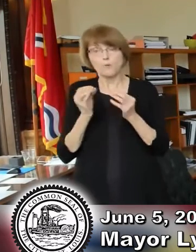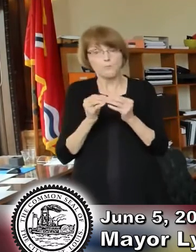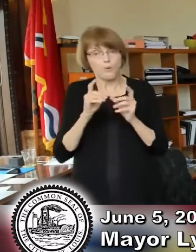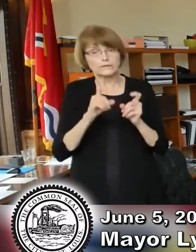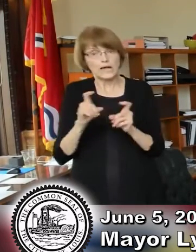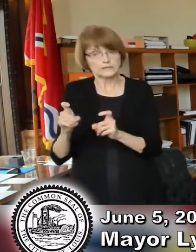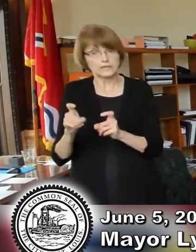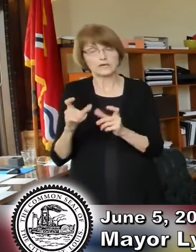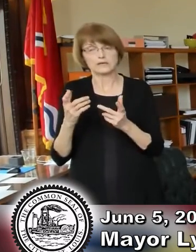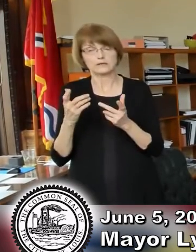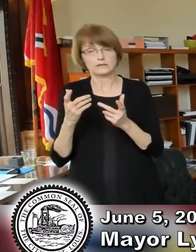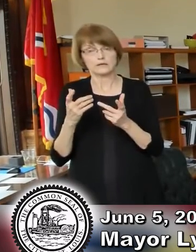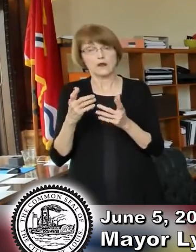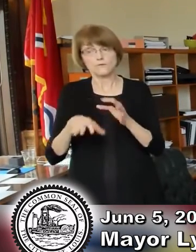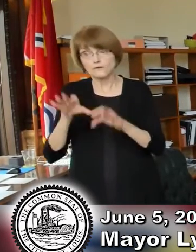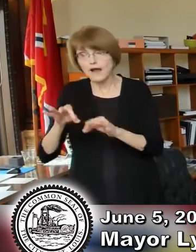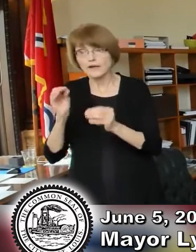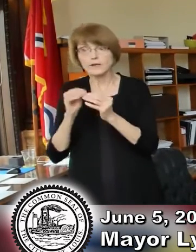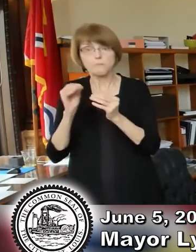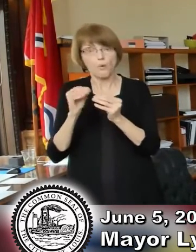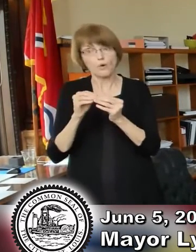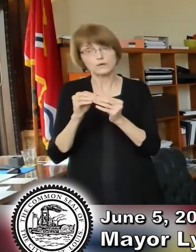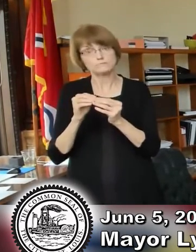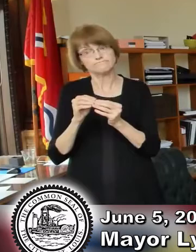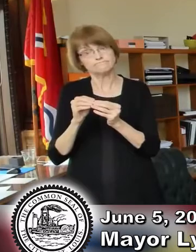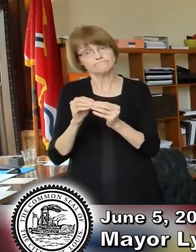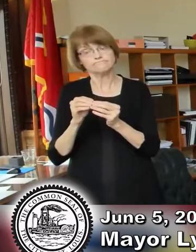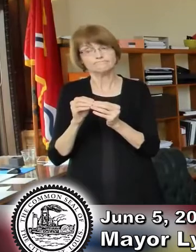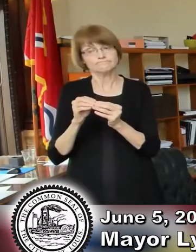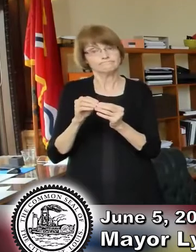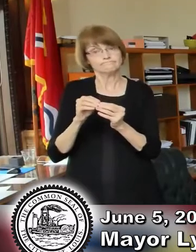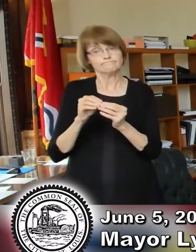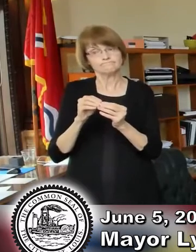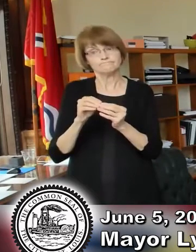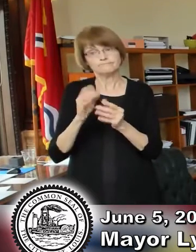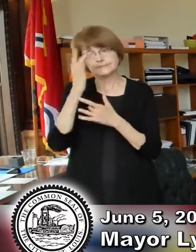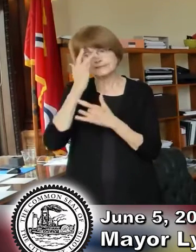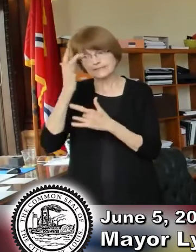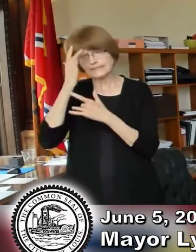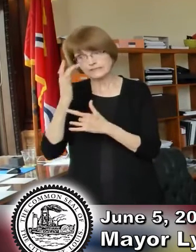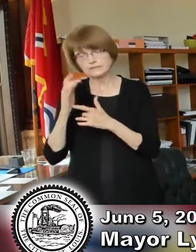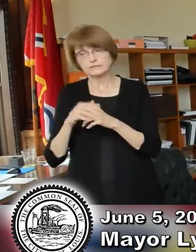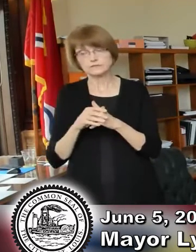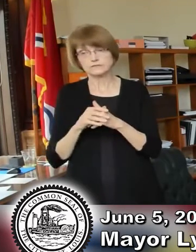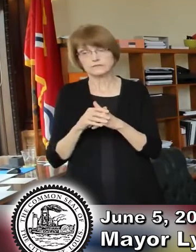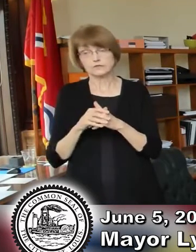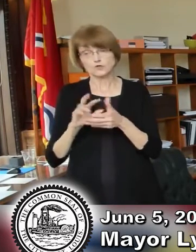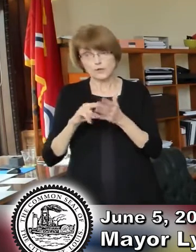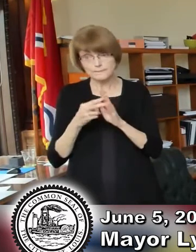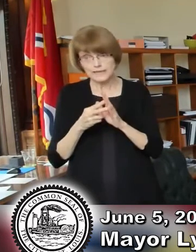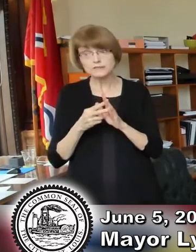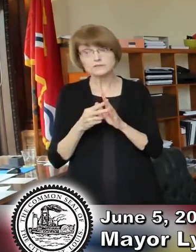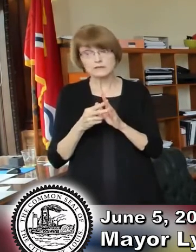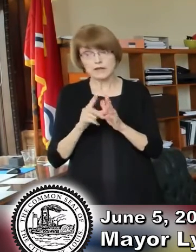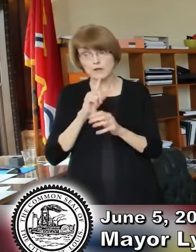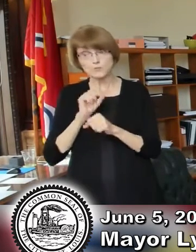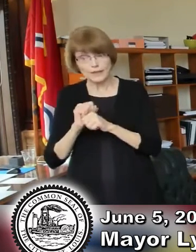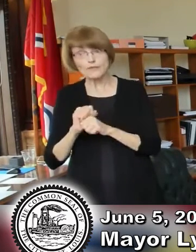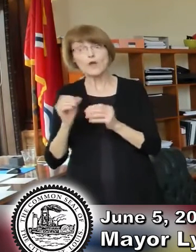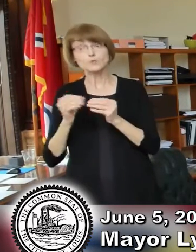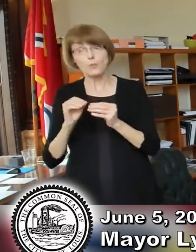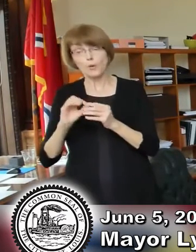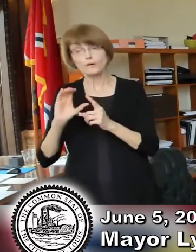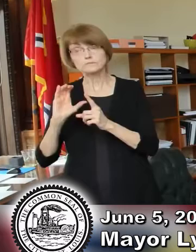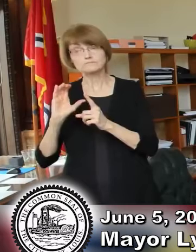are identifying more cases. That does not mean that there are more cases, but previously we had so